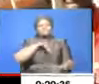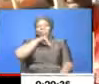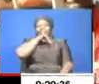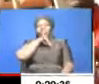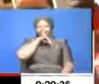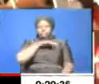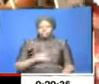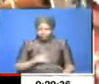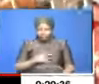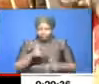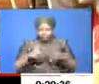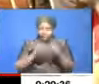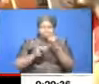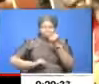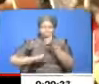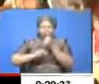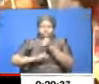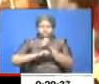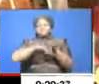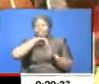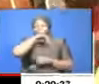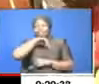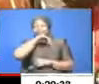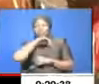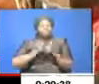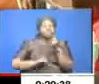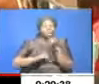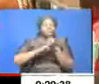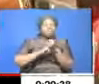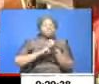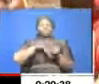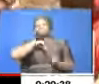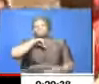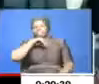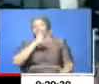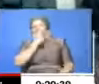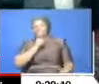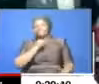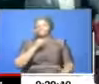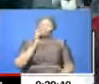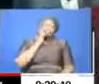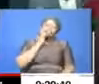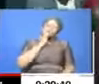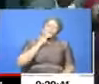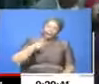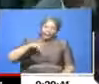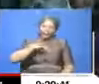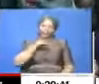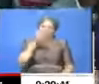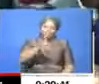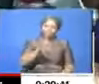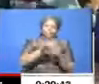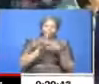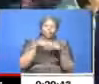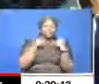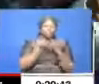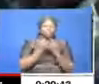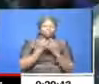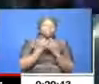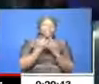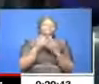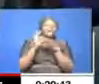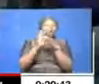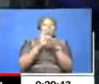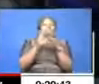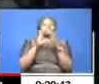baba mkono, tumshikilie baba na mama. Tuko hapa team. The Azimio leaders also urge the region to